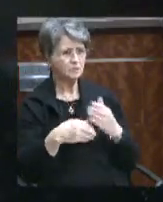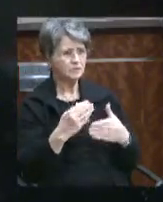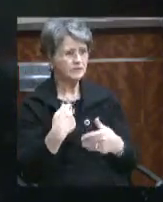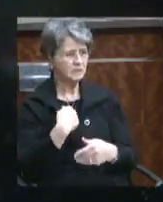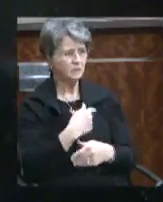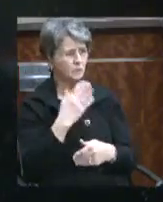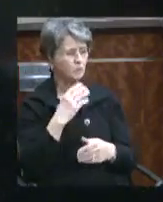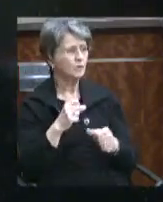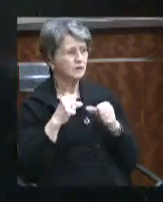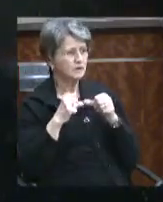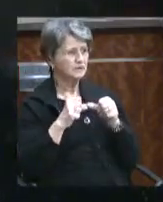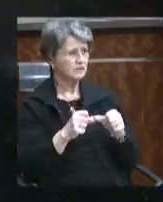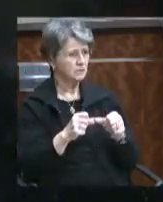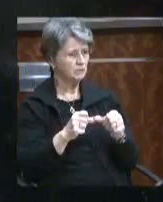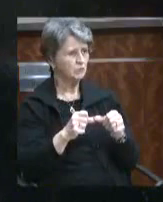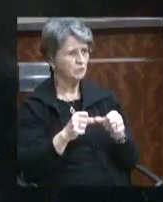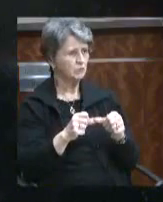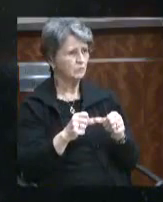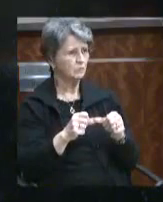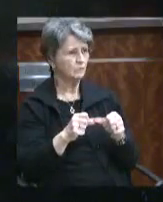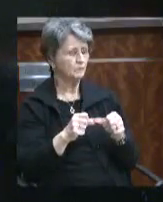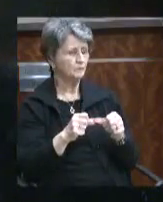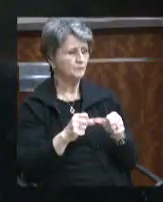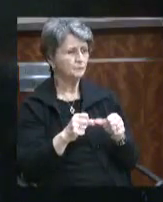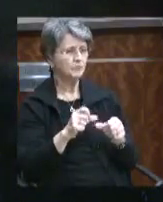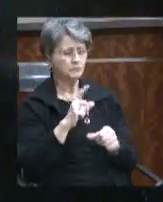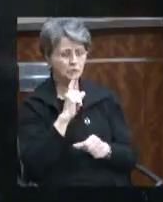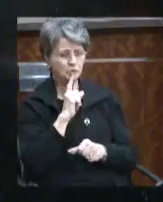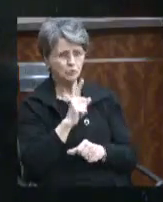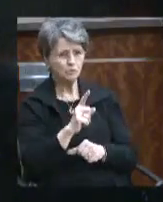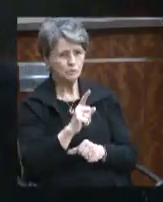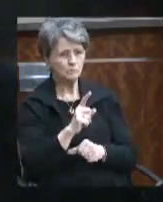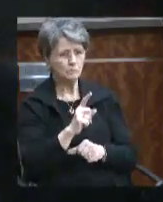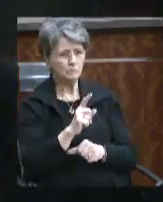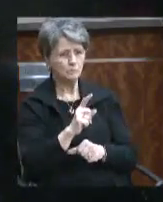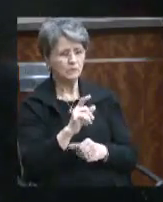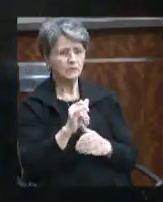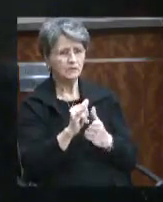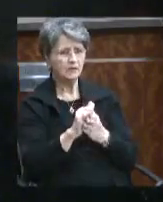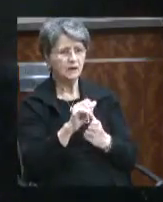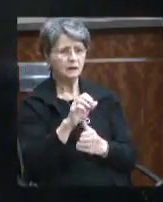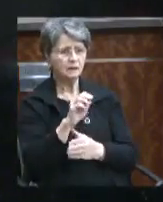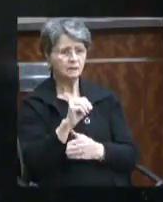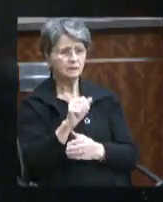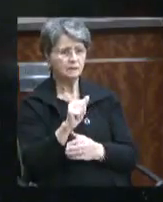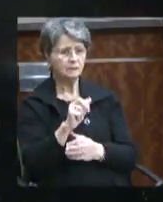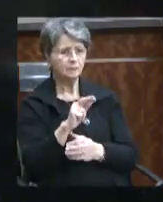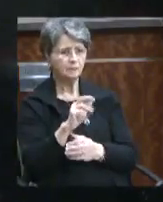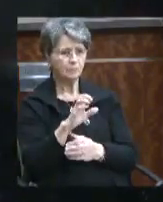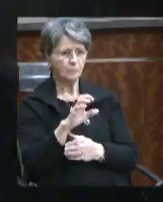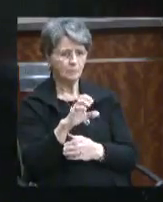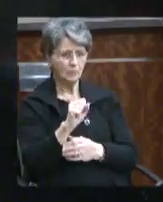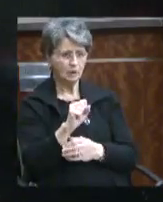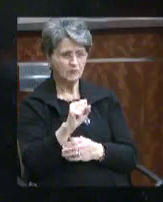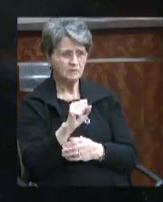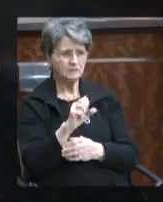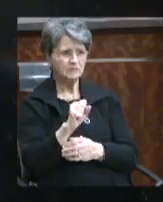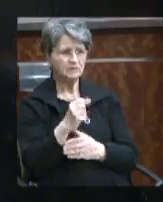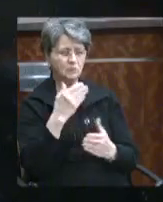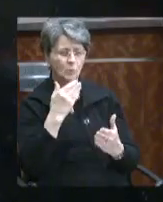to do things, and we will continue to make sure that Marcus is well